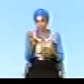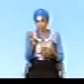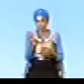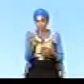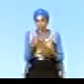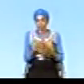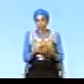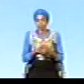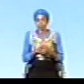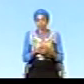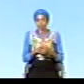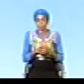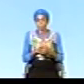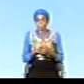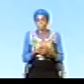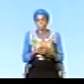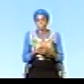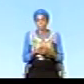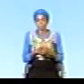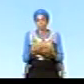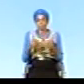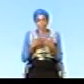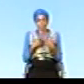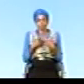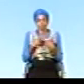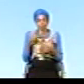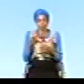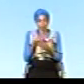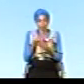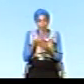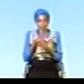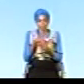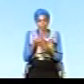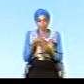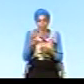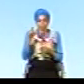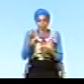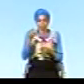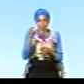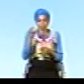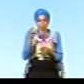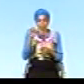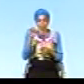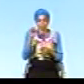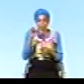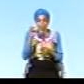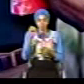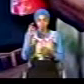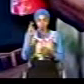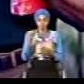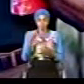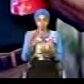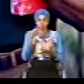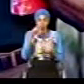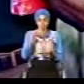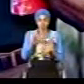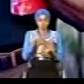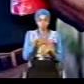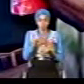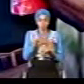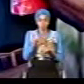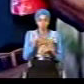according to the writing, and this poisoning defied lots of medical solution. But